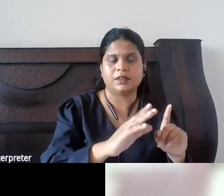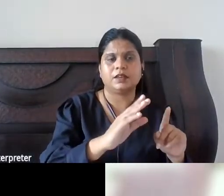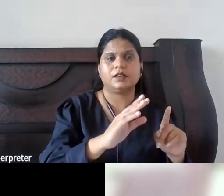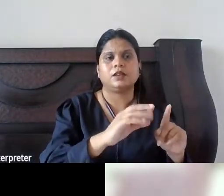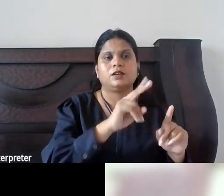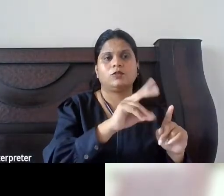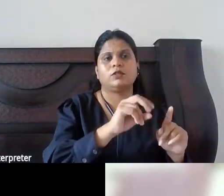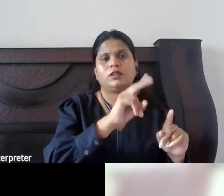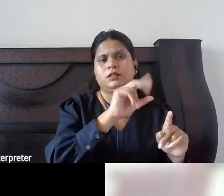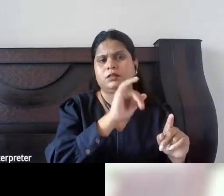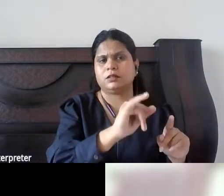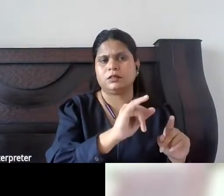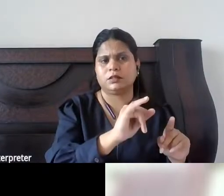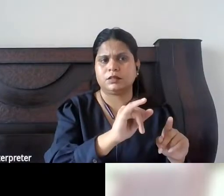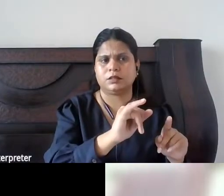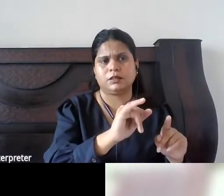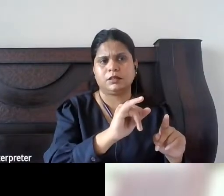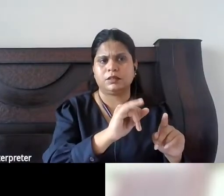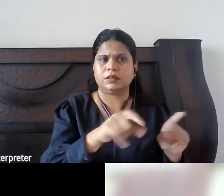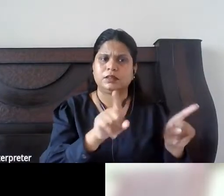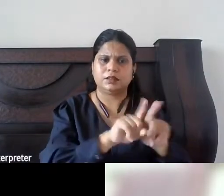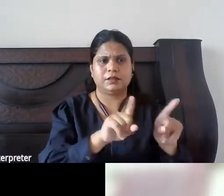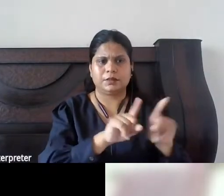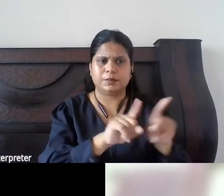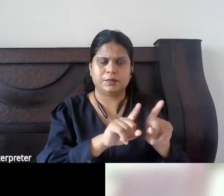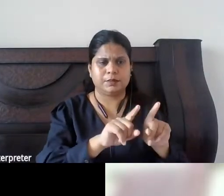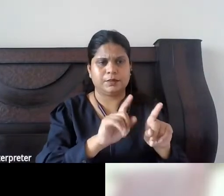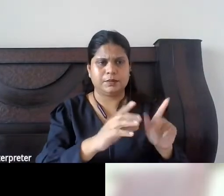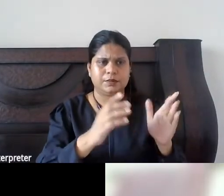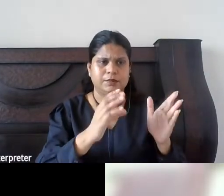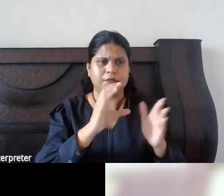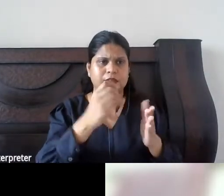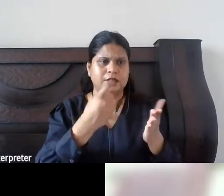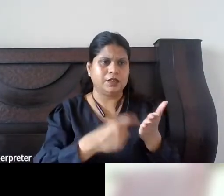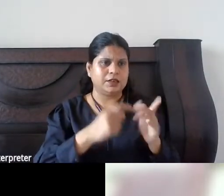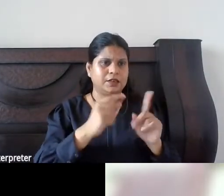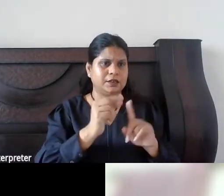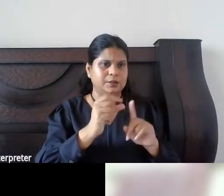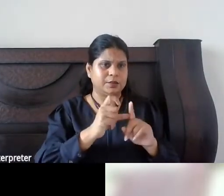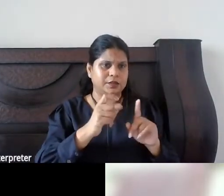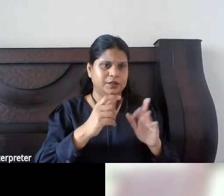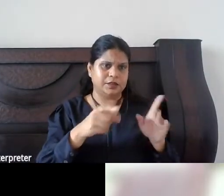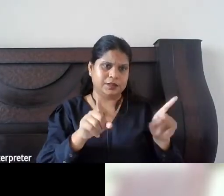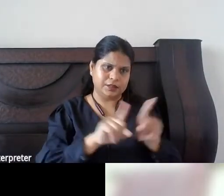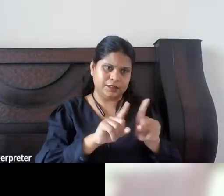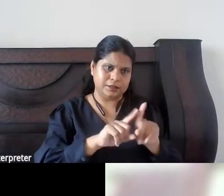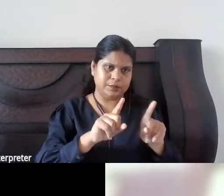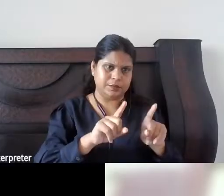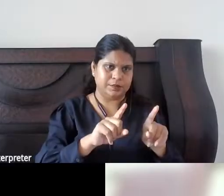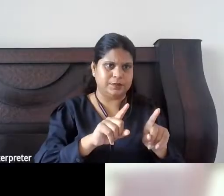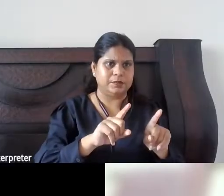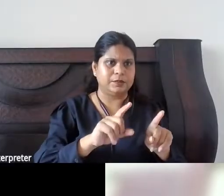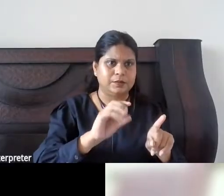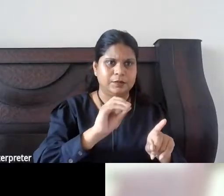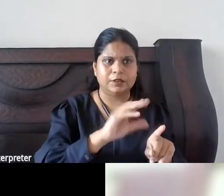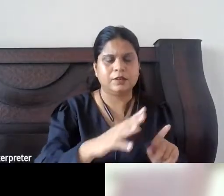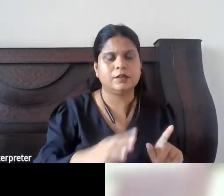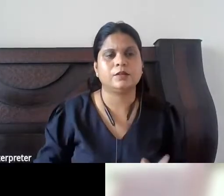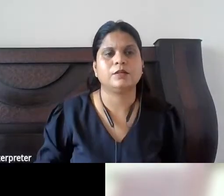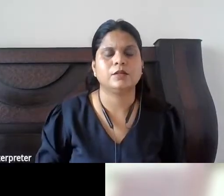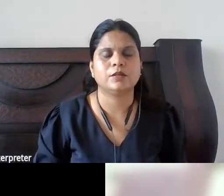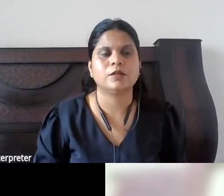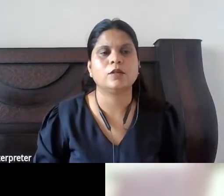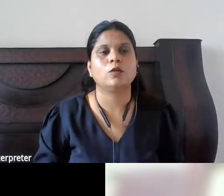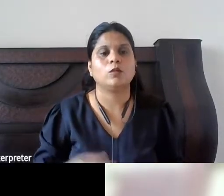also promoting the same definition of CRPD. So we have to push for this any other more